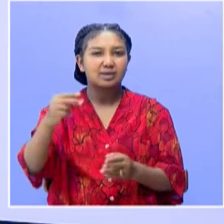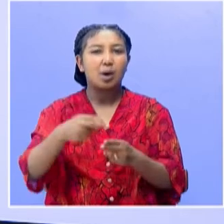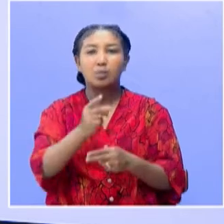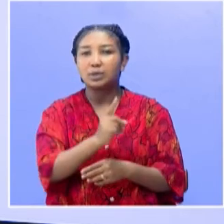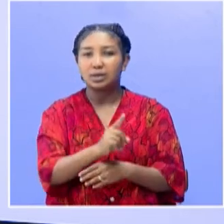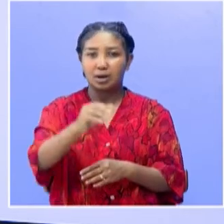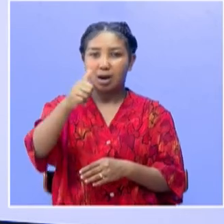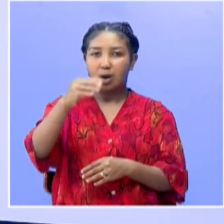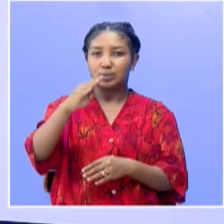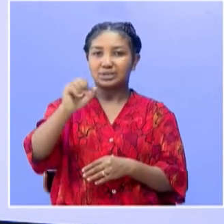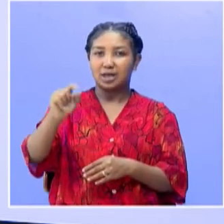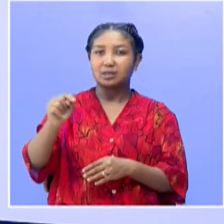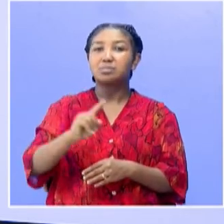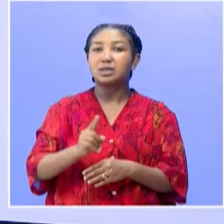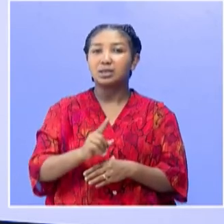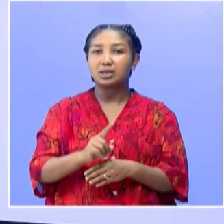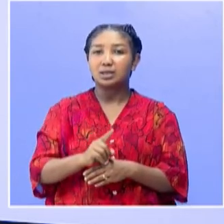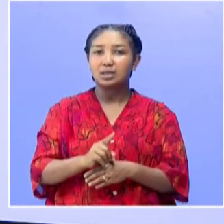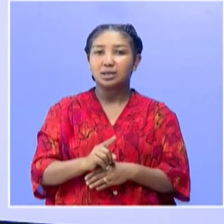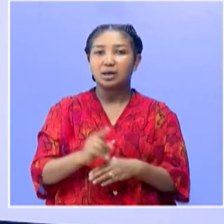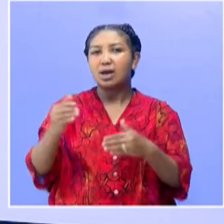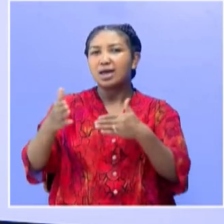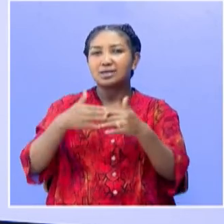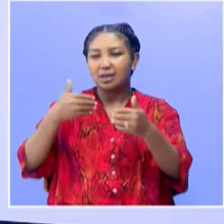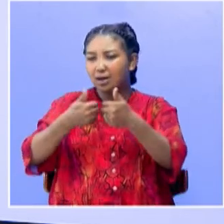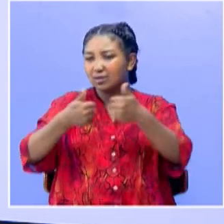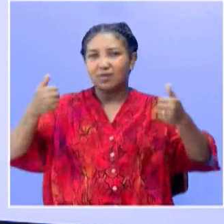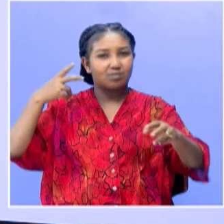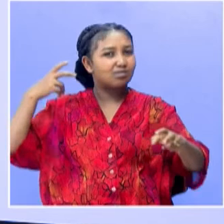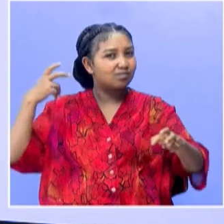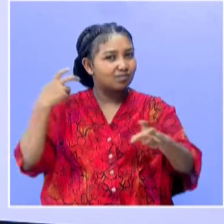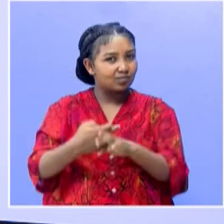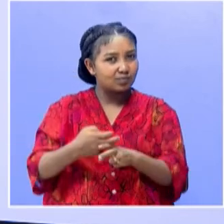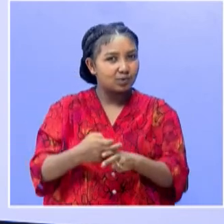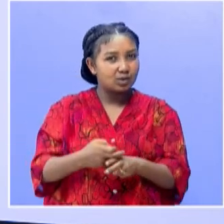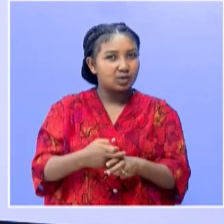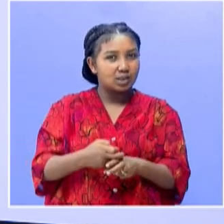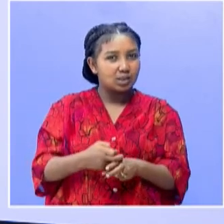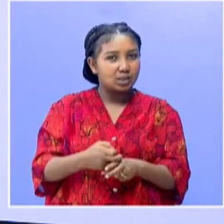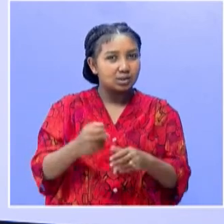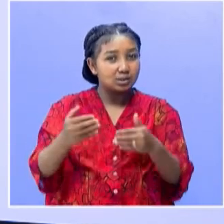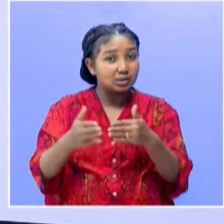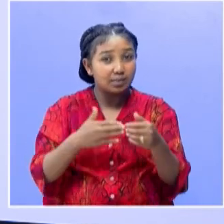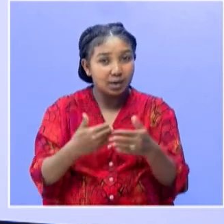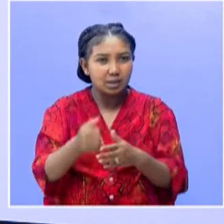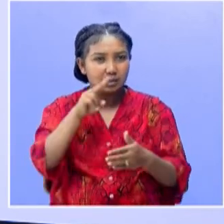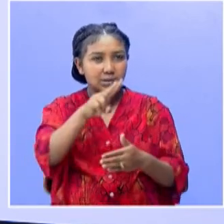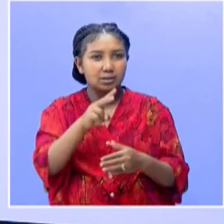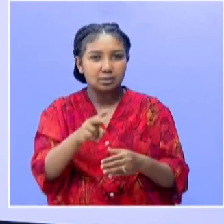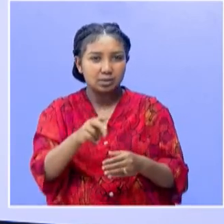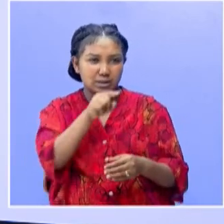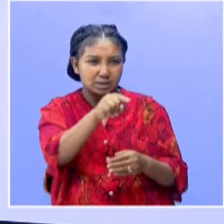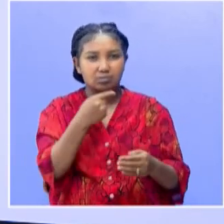Yeah, abstract means something which is not easily identified. Yes? You can not simply just see and say this